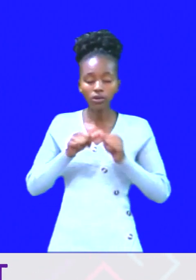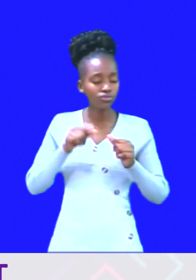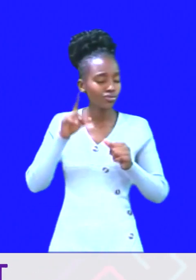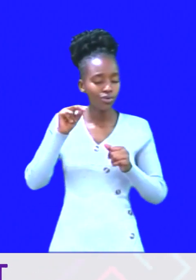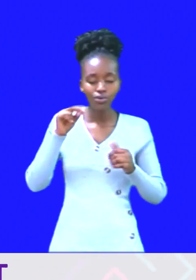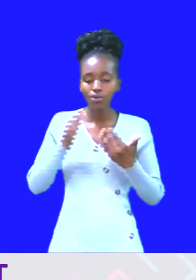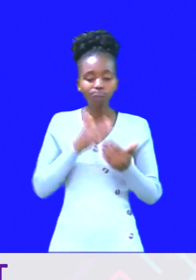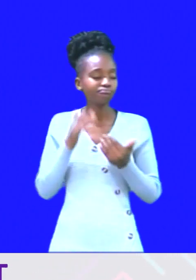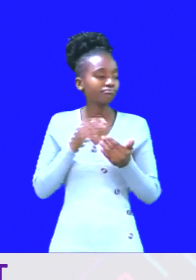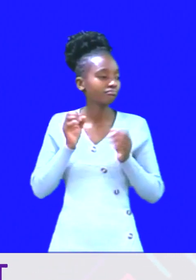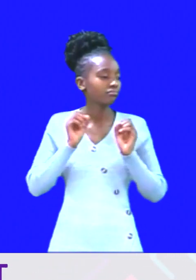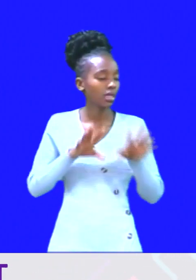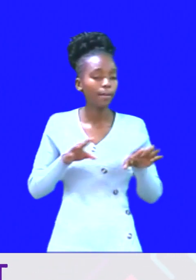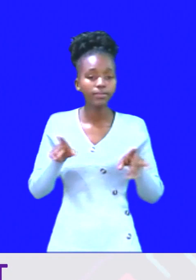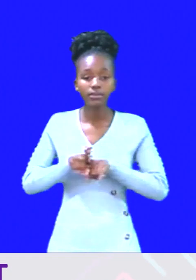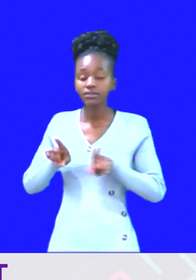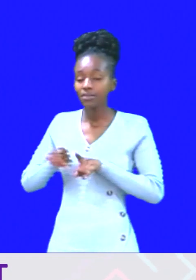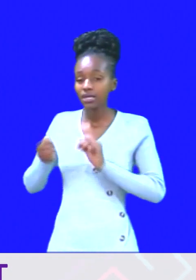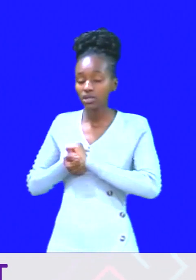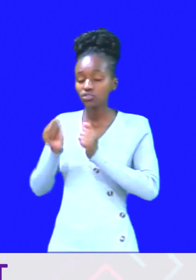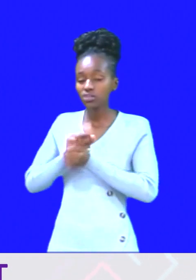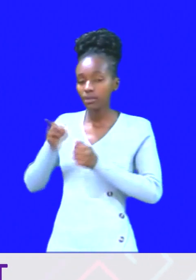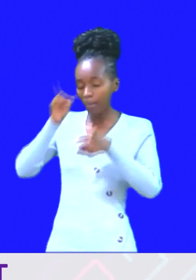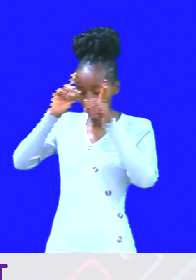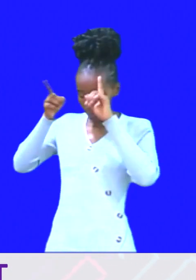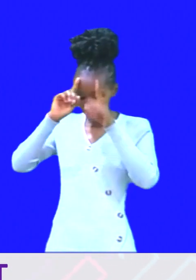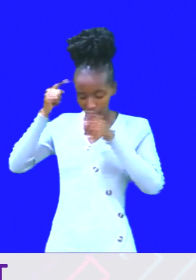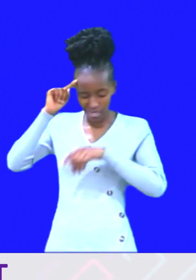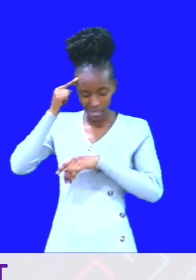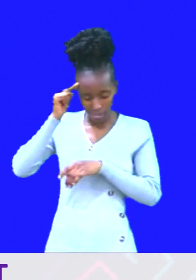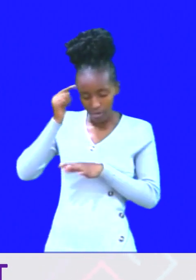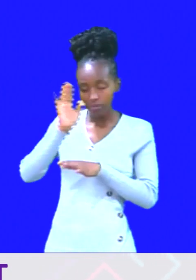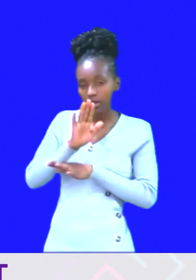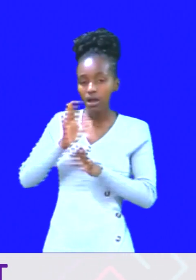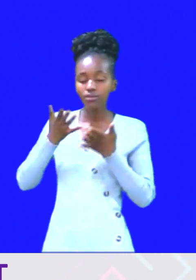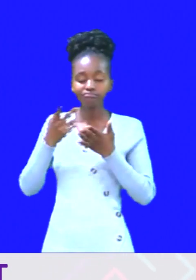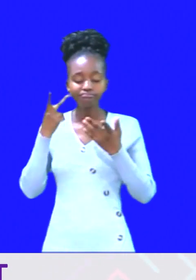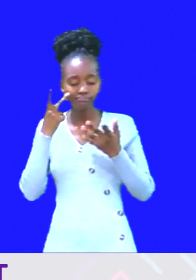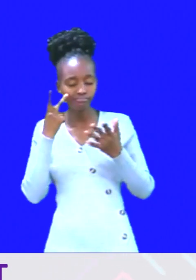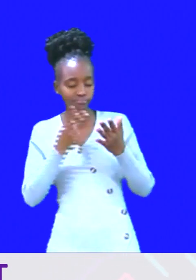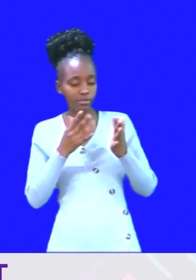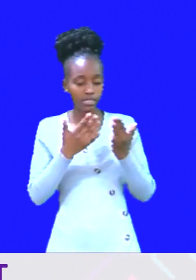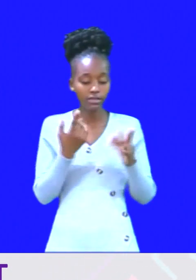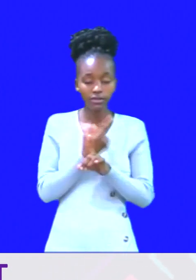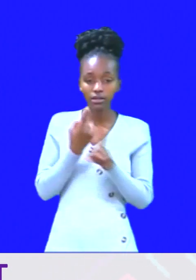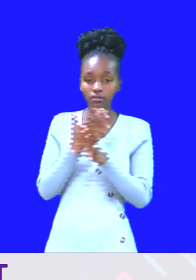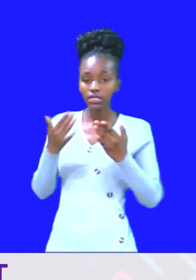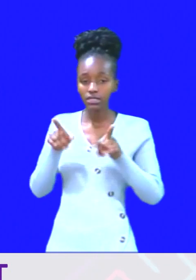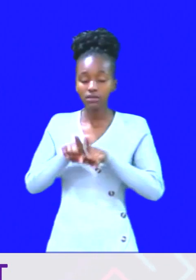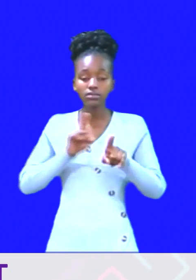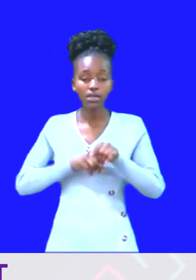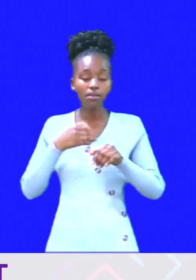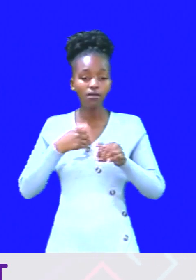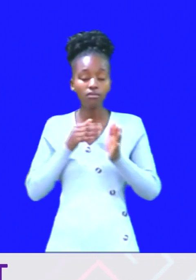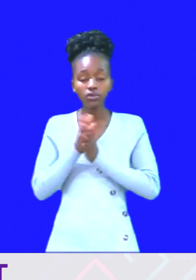Ina grow, Ina change as in the perspective. Yani, vile unaangalia mambo, na a bit of motivation pale. Hapo